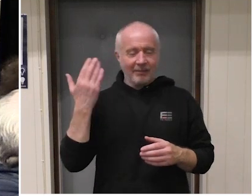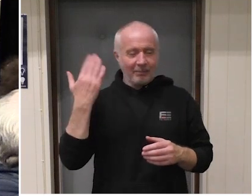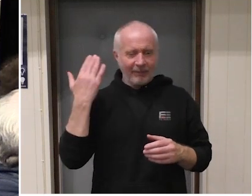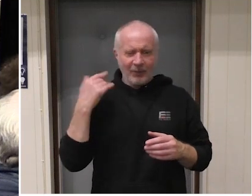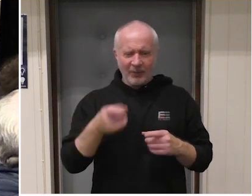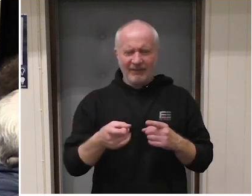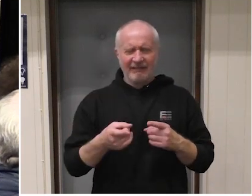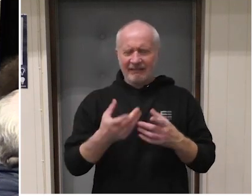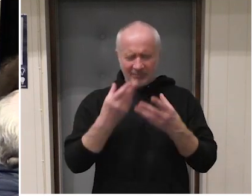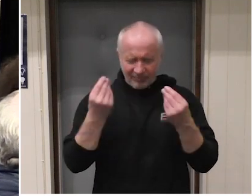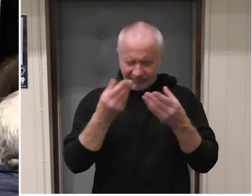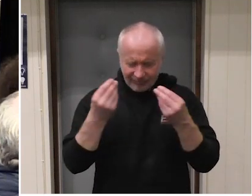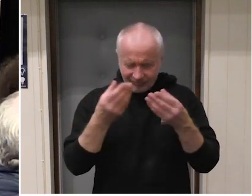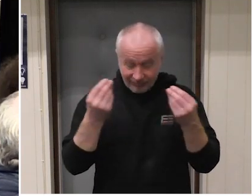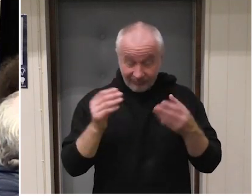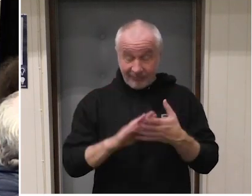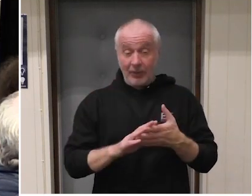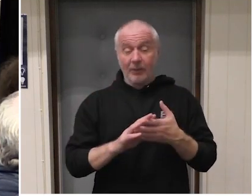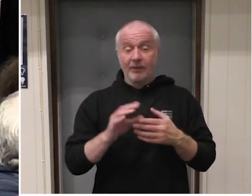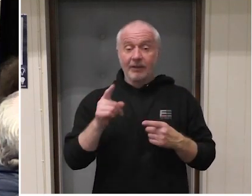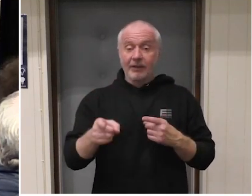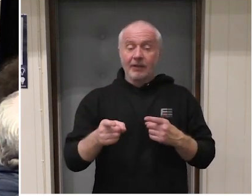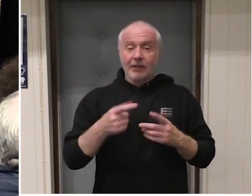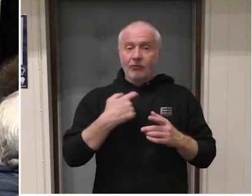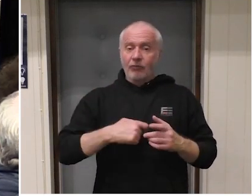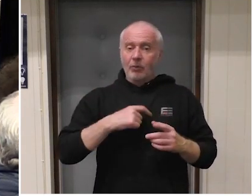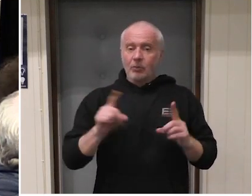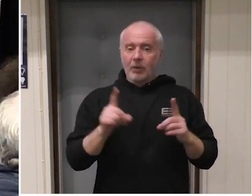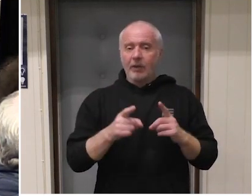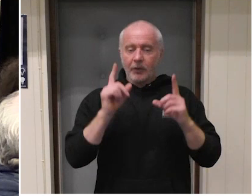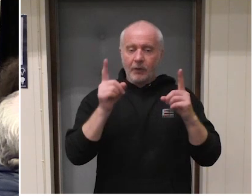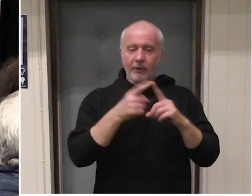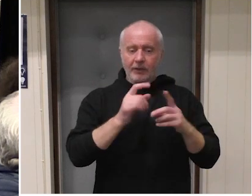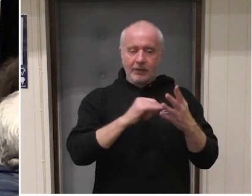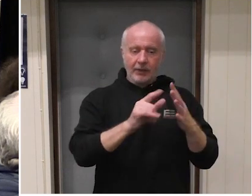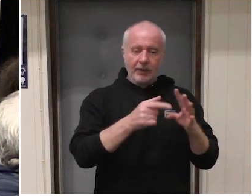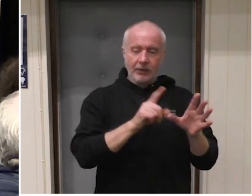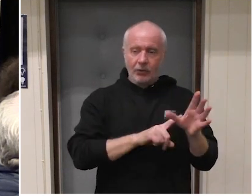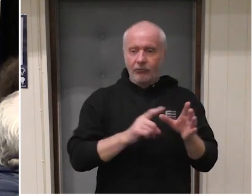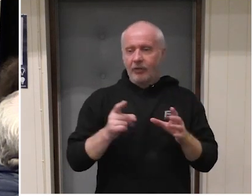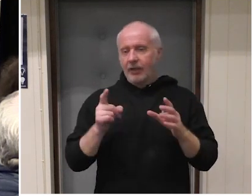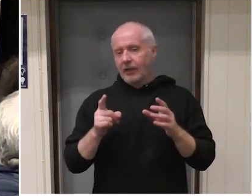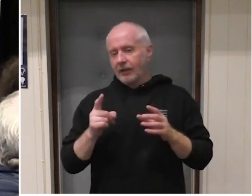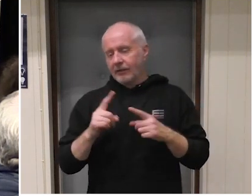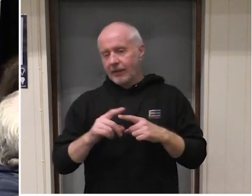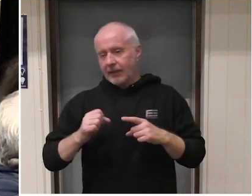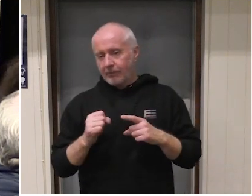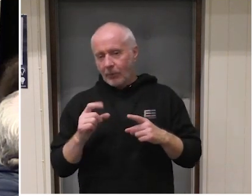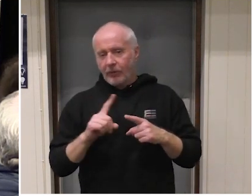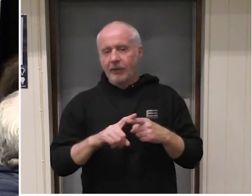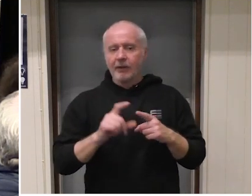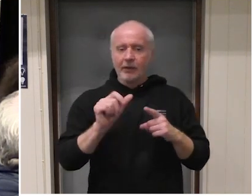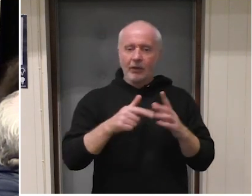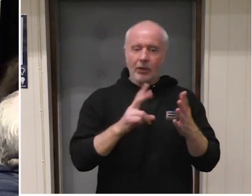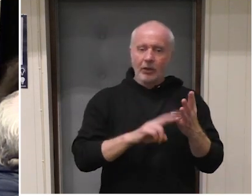thesis anyway. In between, he's taken numerous roles in places such as the University of Surrey, Edinburgh, Cologne, the National Institute for Medical